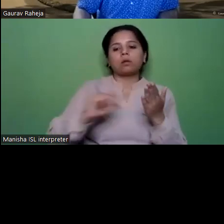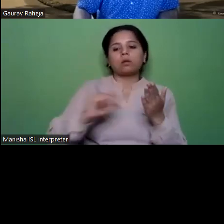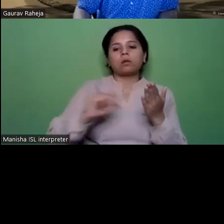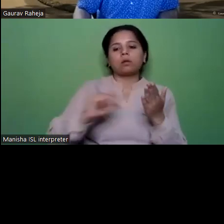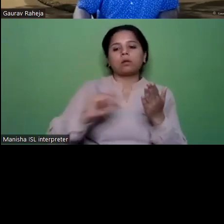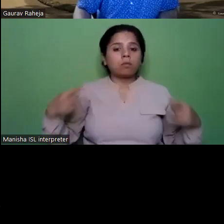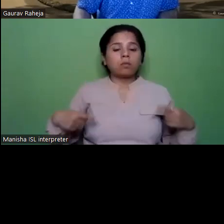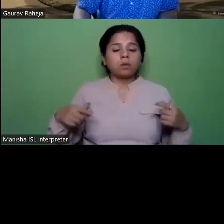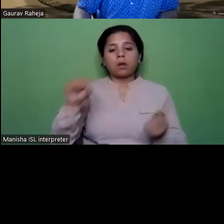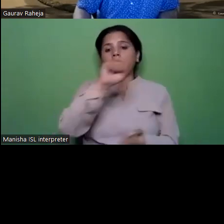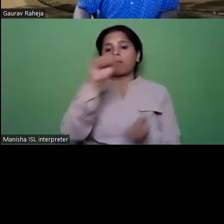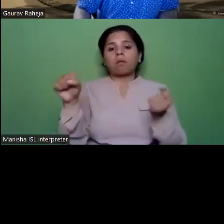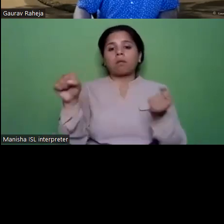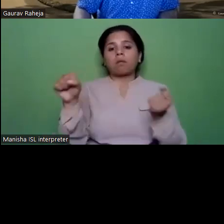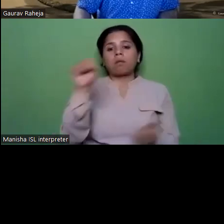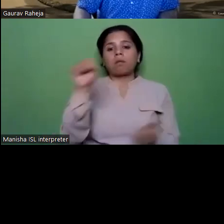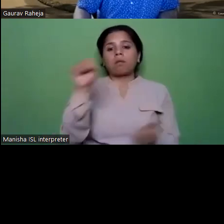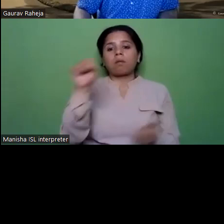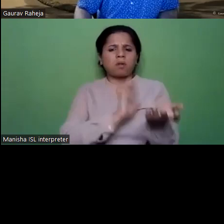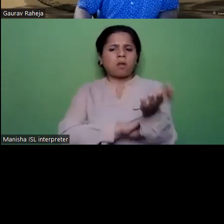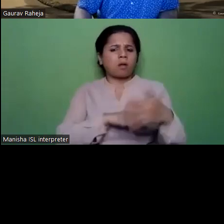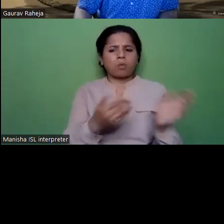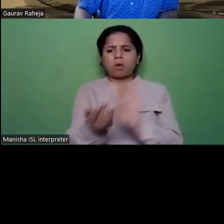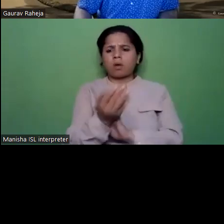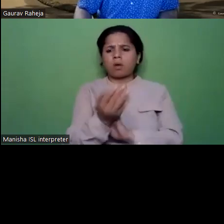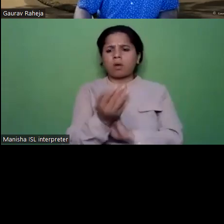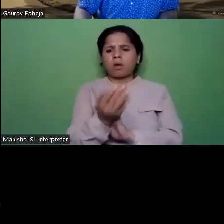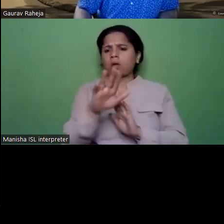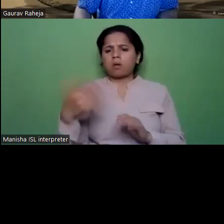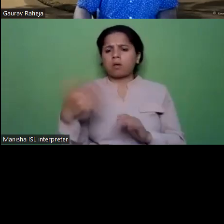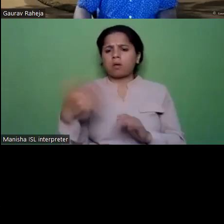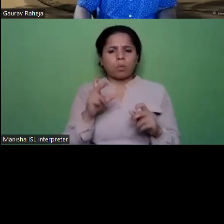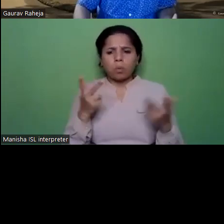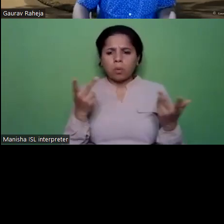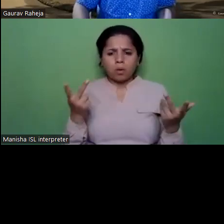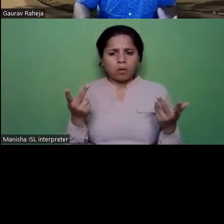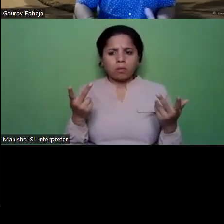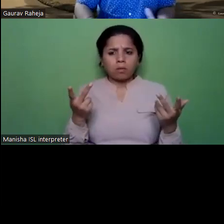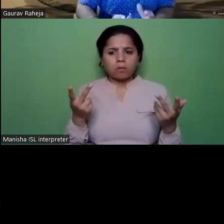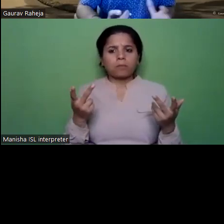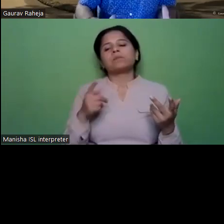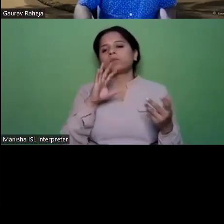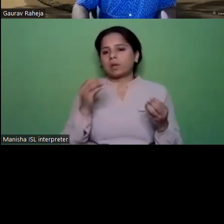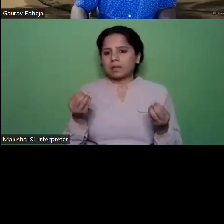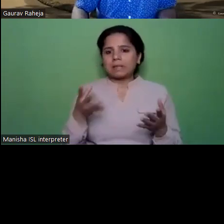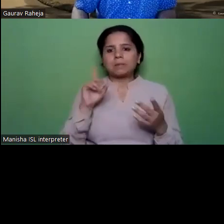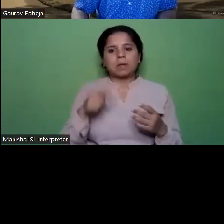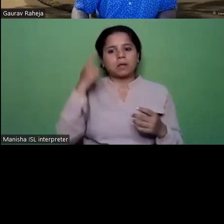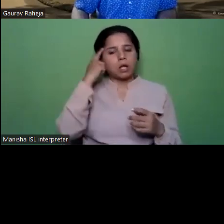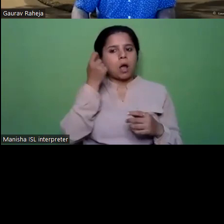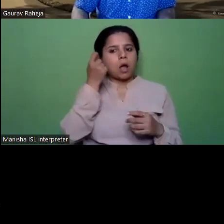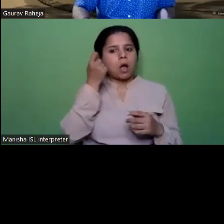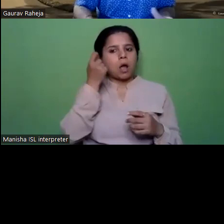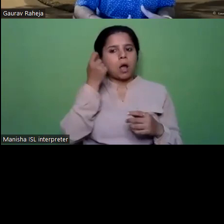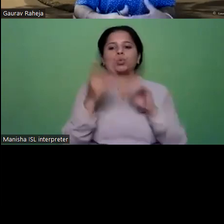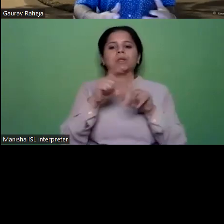wheel of a car? Doesn't matter whether you're left-handed, right-handed, it works, isn't it? So let's start. The purpose of understanding universal design